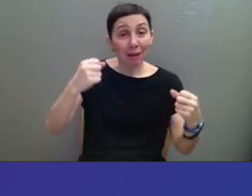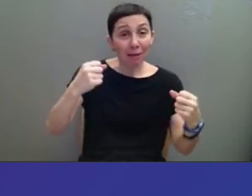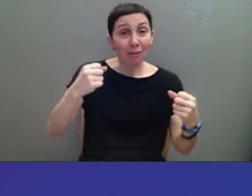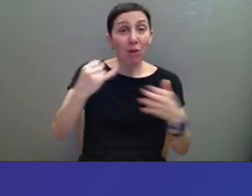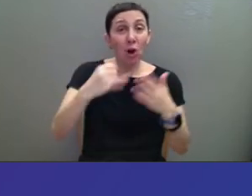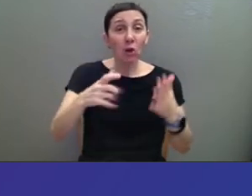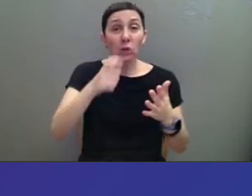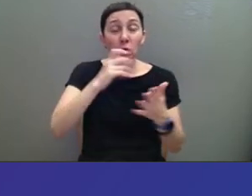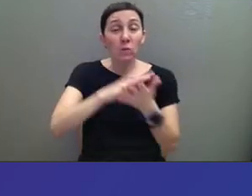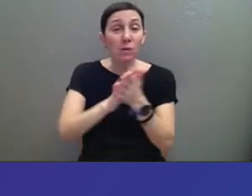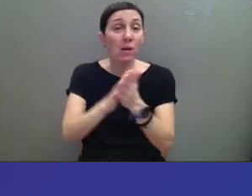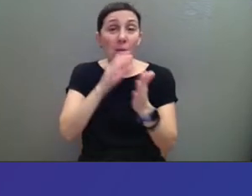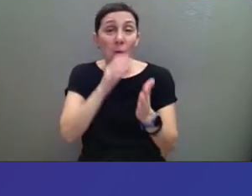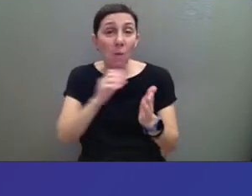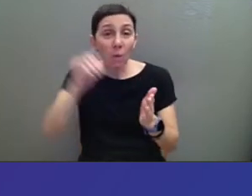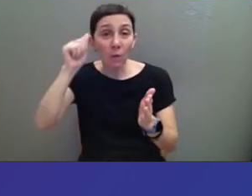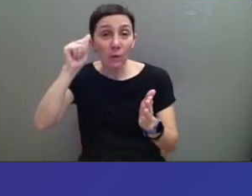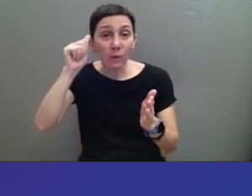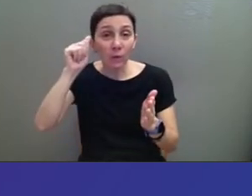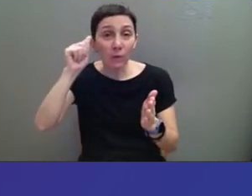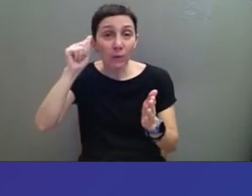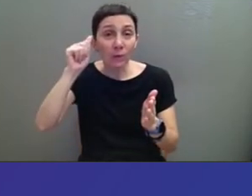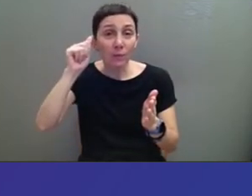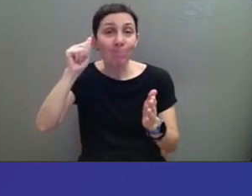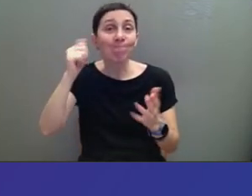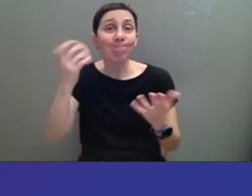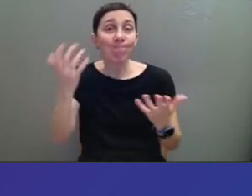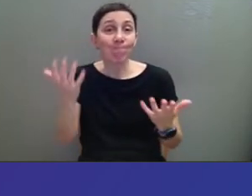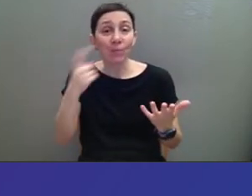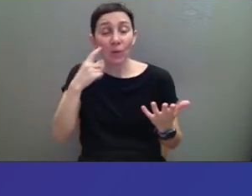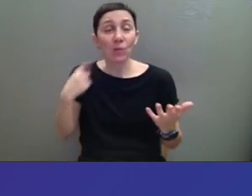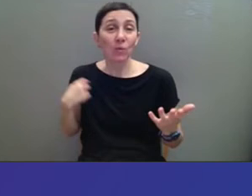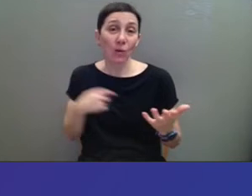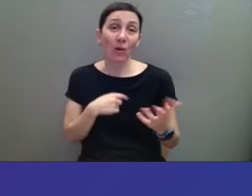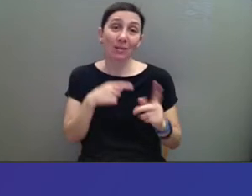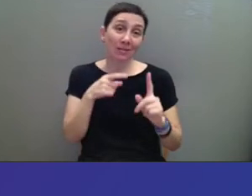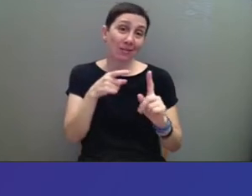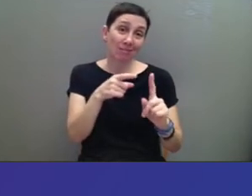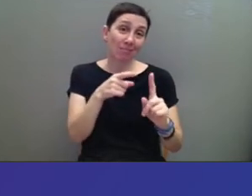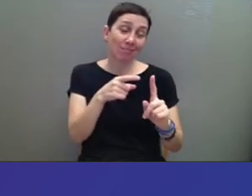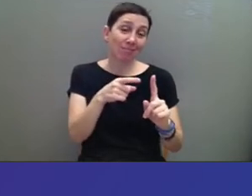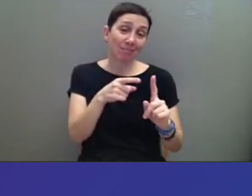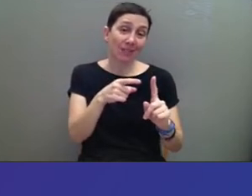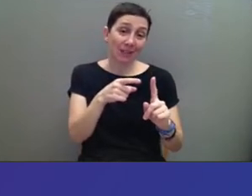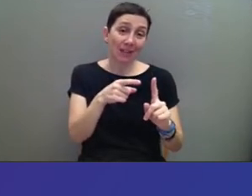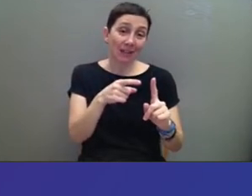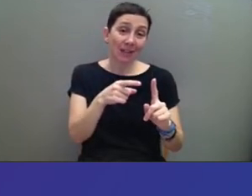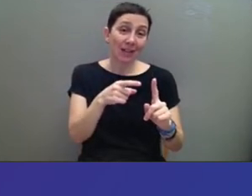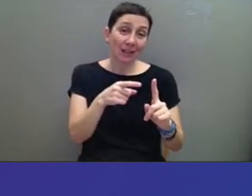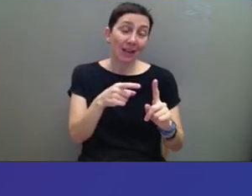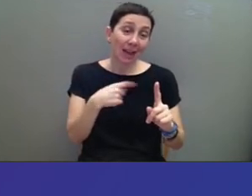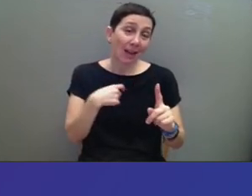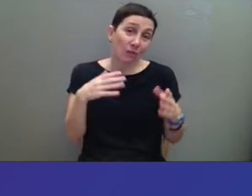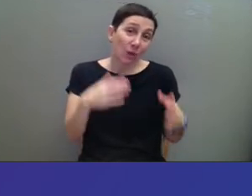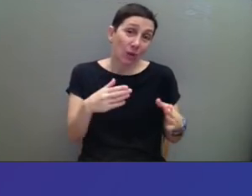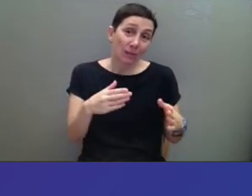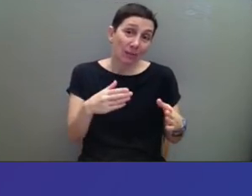well. And so, yeah, I think for us, that's what the Illumination Fund will consistently be focused on.